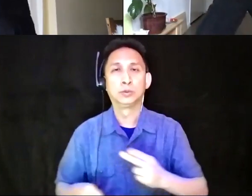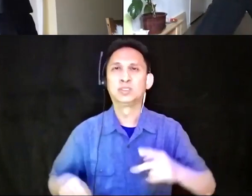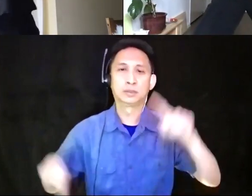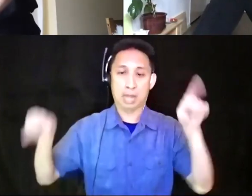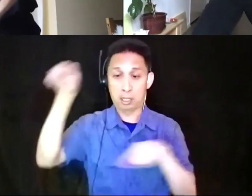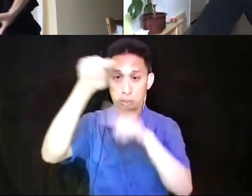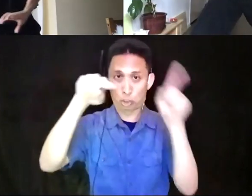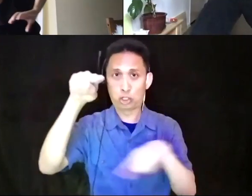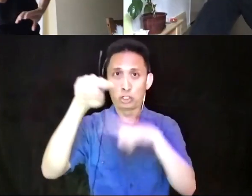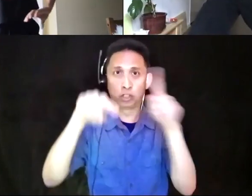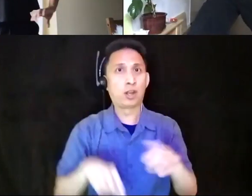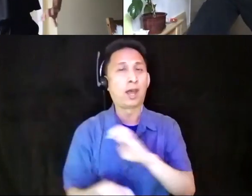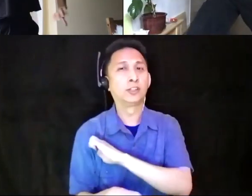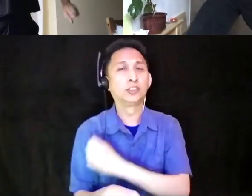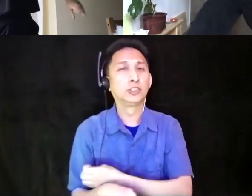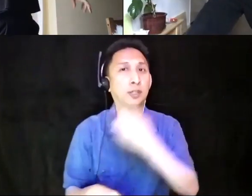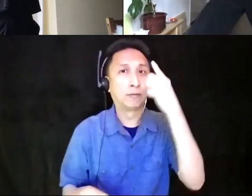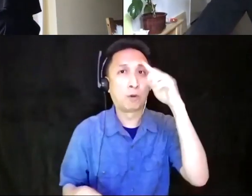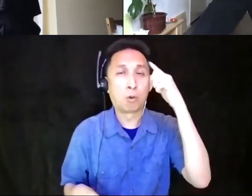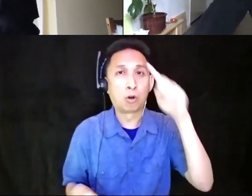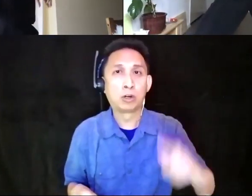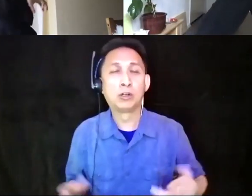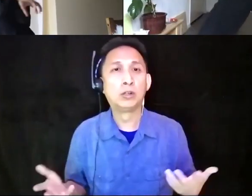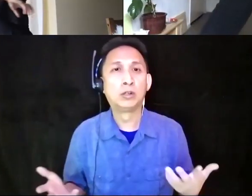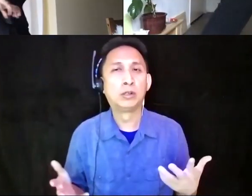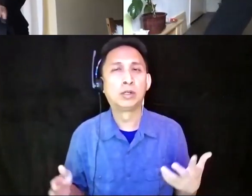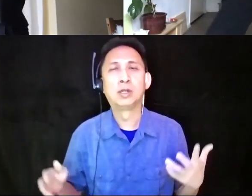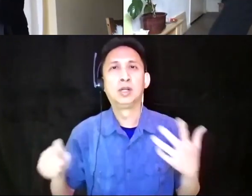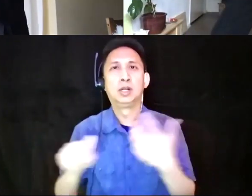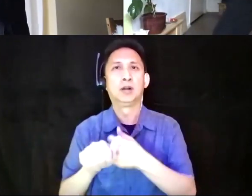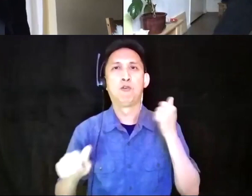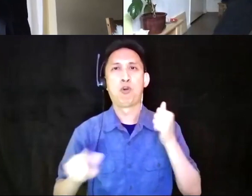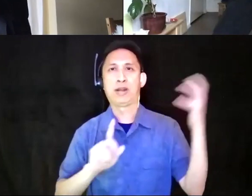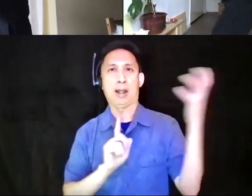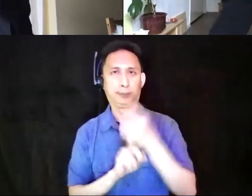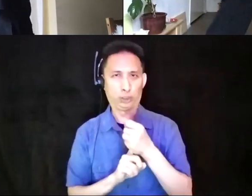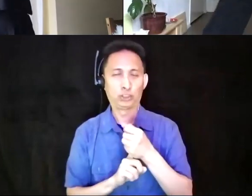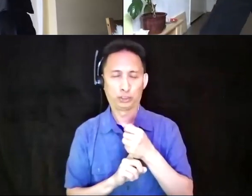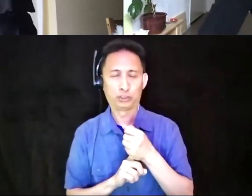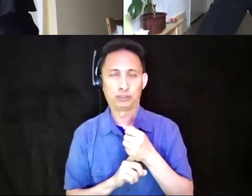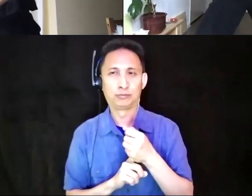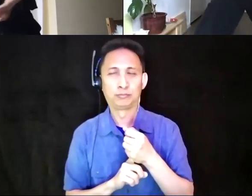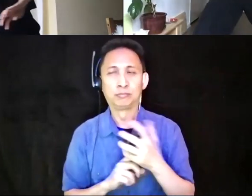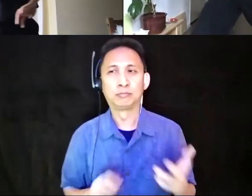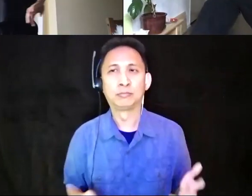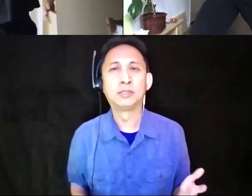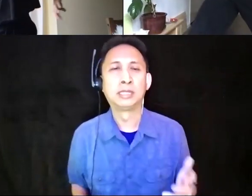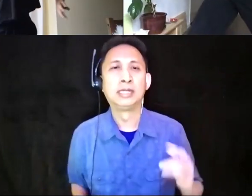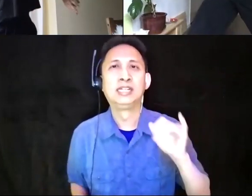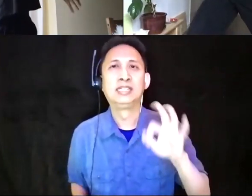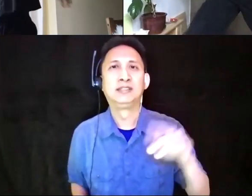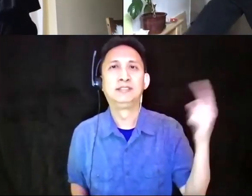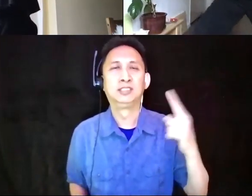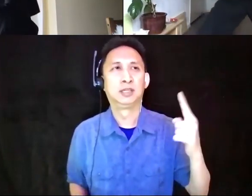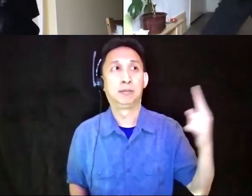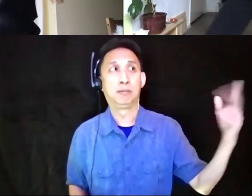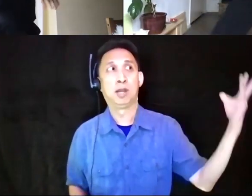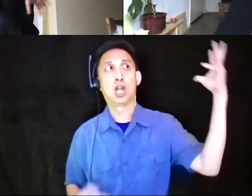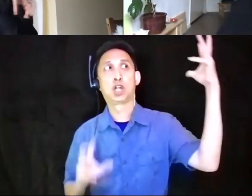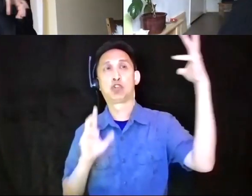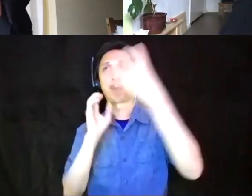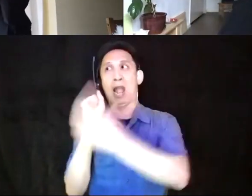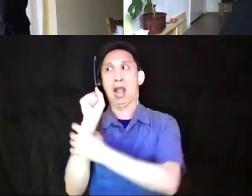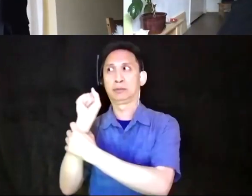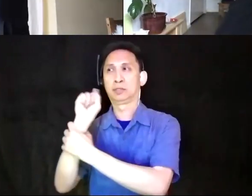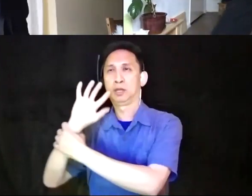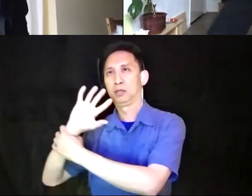energy to avoid being captured. So when someone tries to grab you, you just spiral out of the